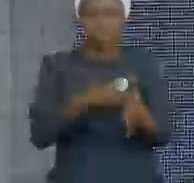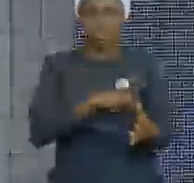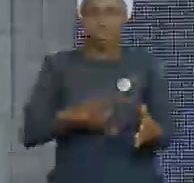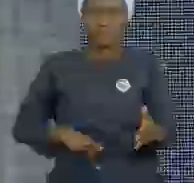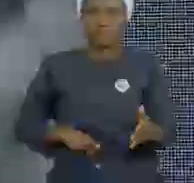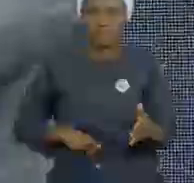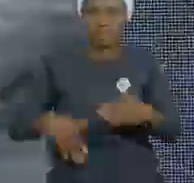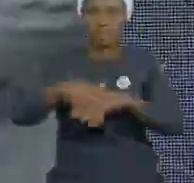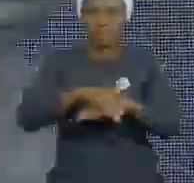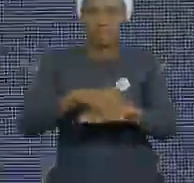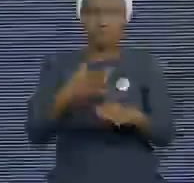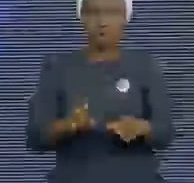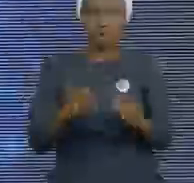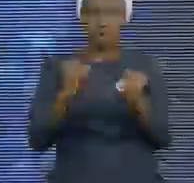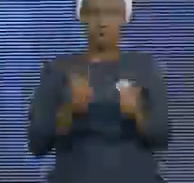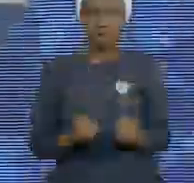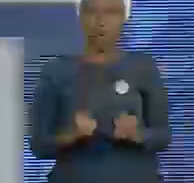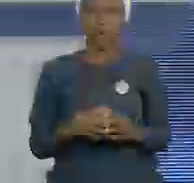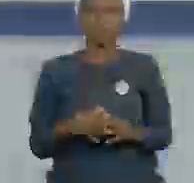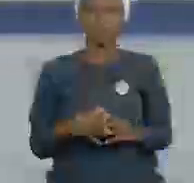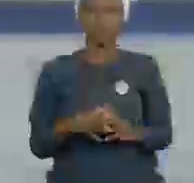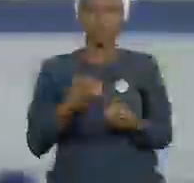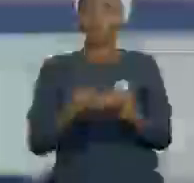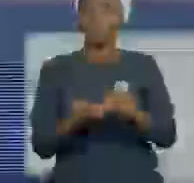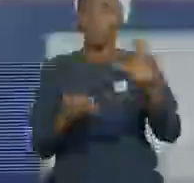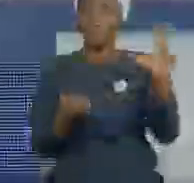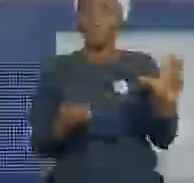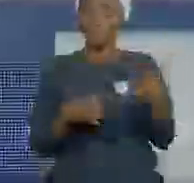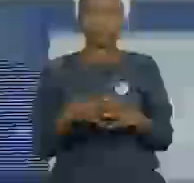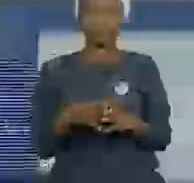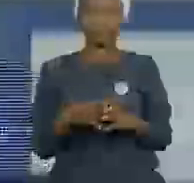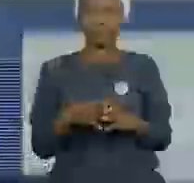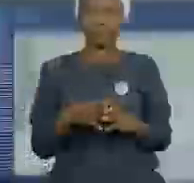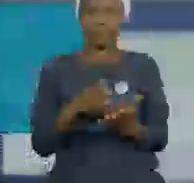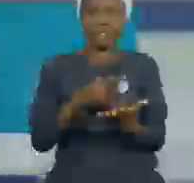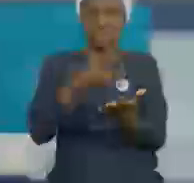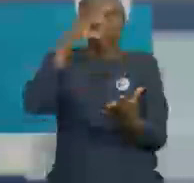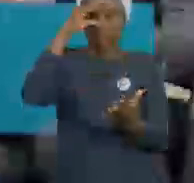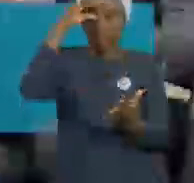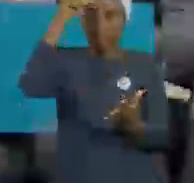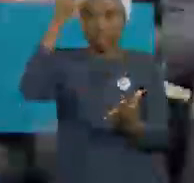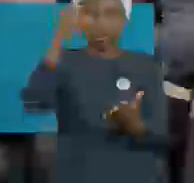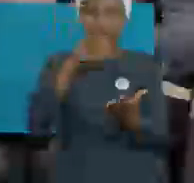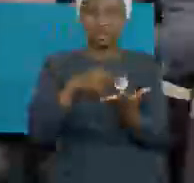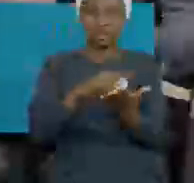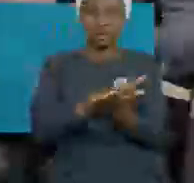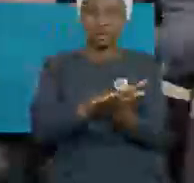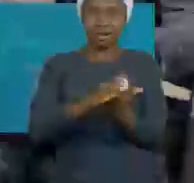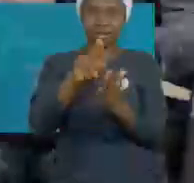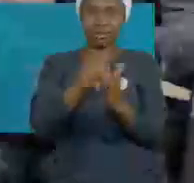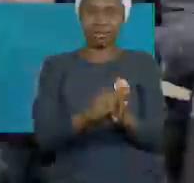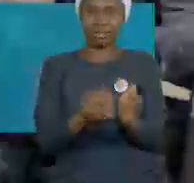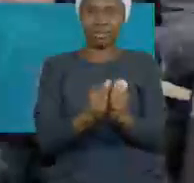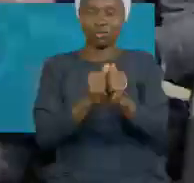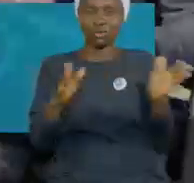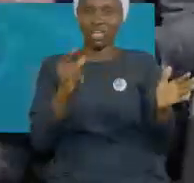power. Number three is righteousness without retaliation in the kingdom